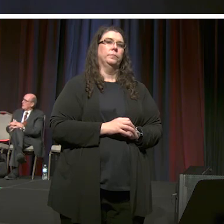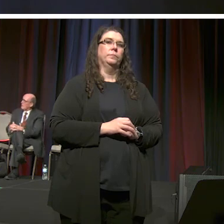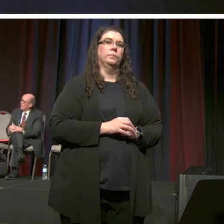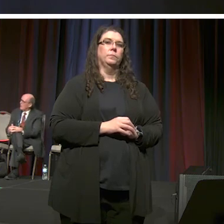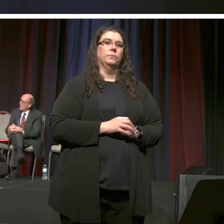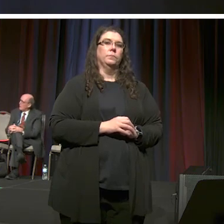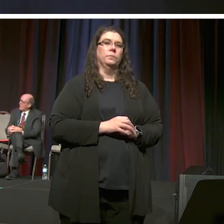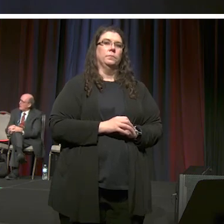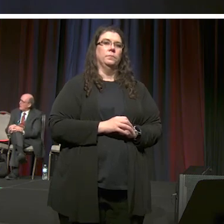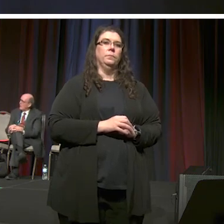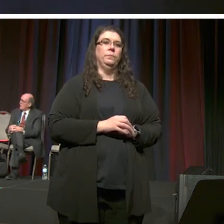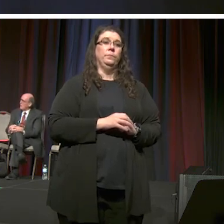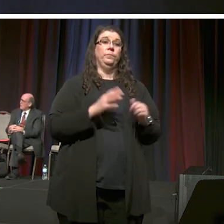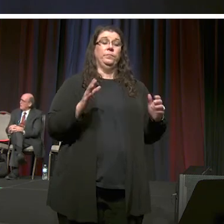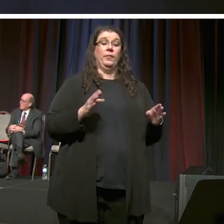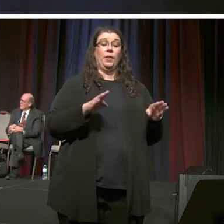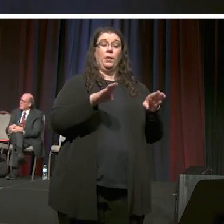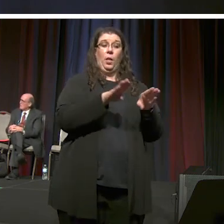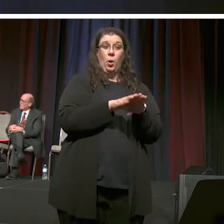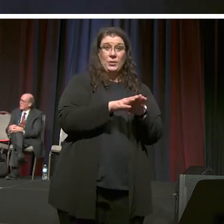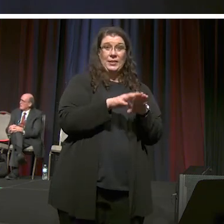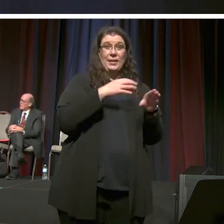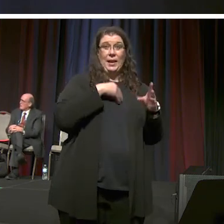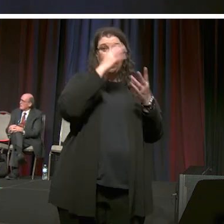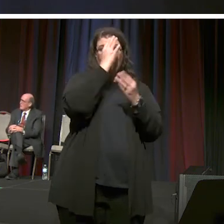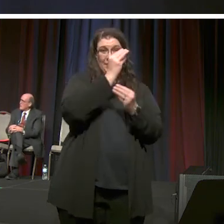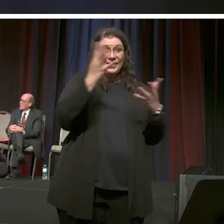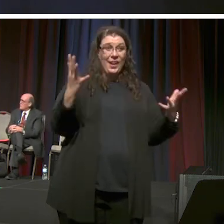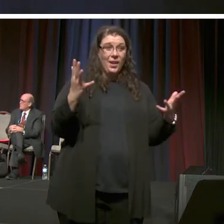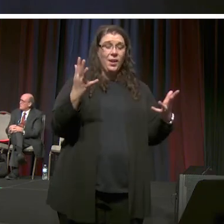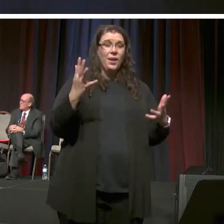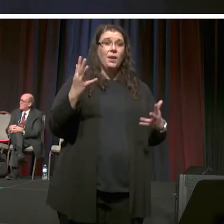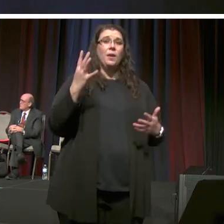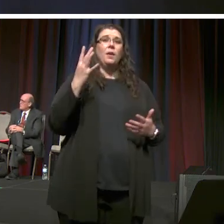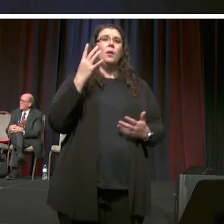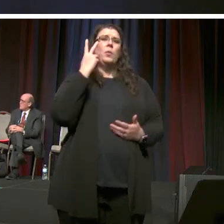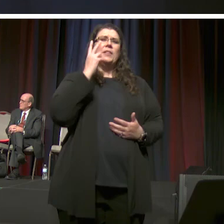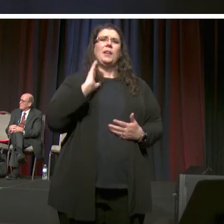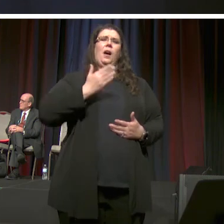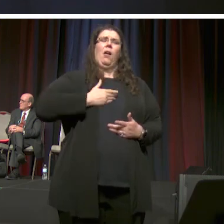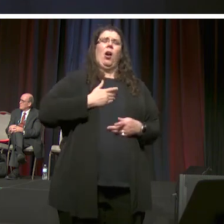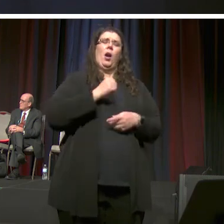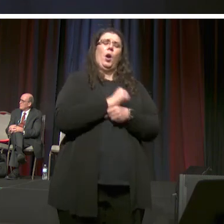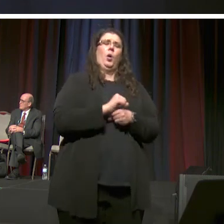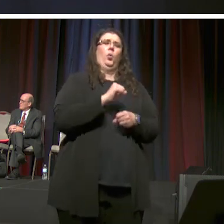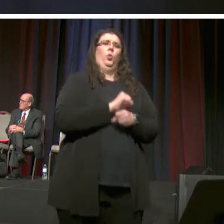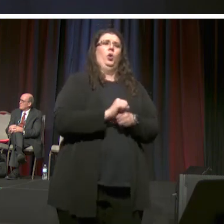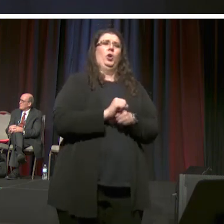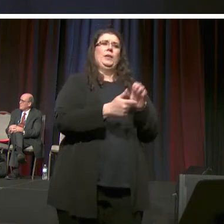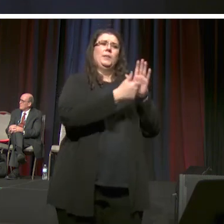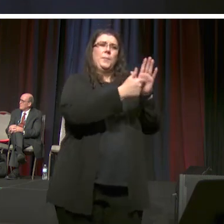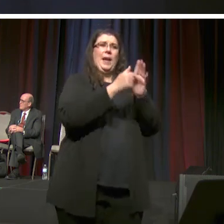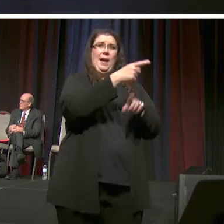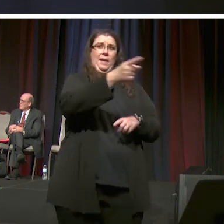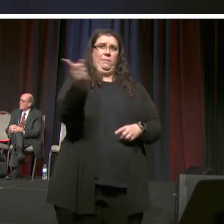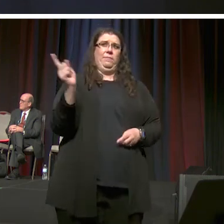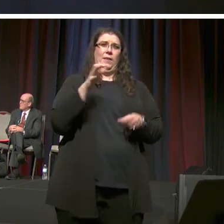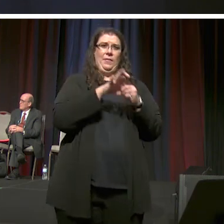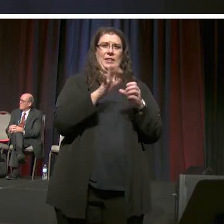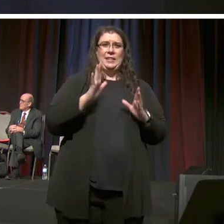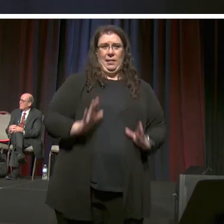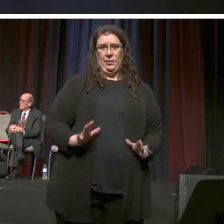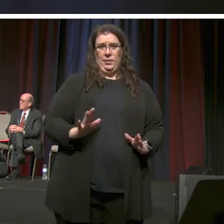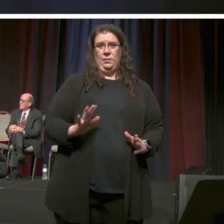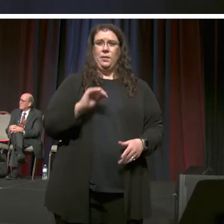In closing, I would just say that we always saw our work as a work on behalf of the delegates and recognize